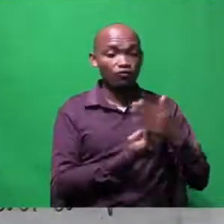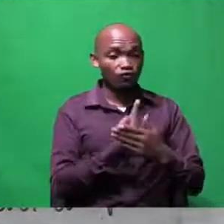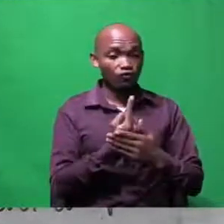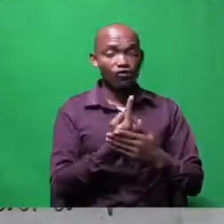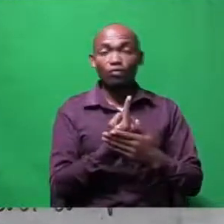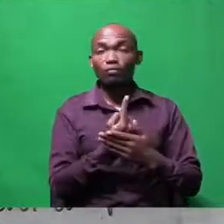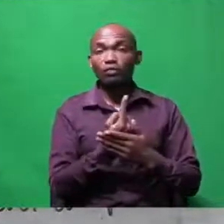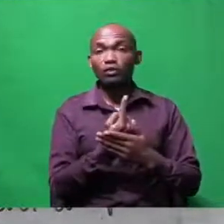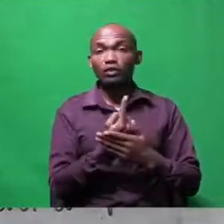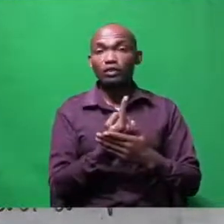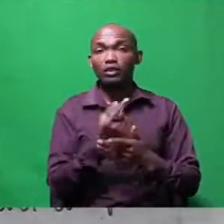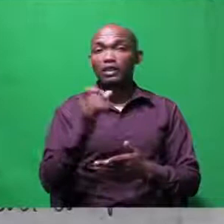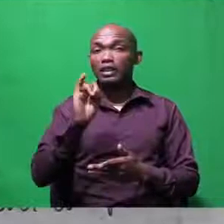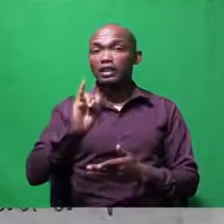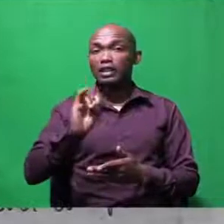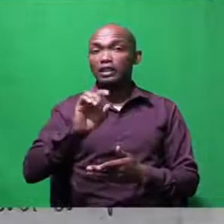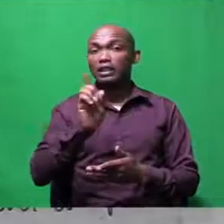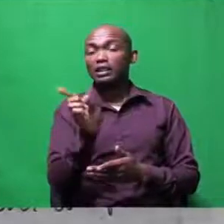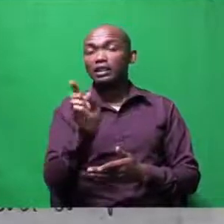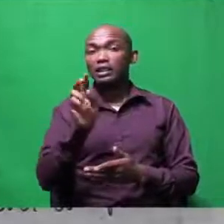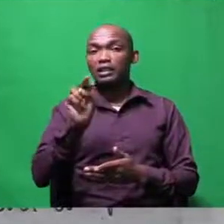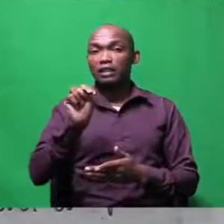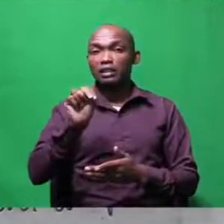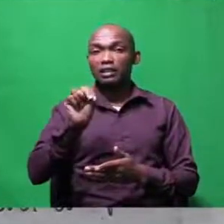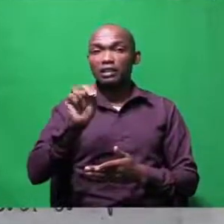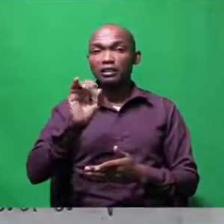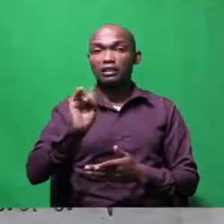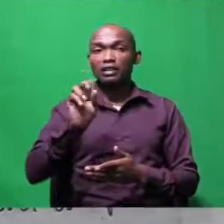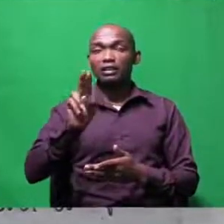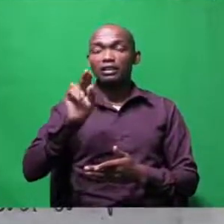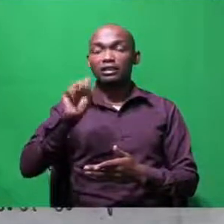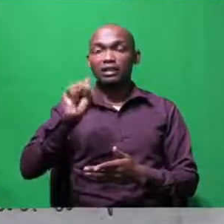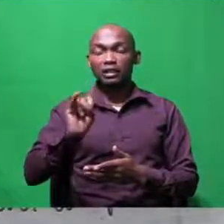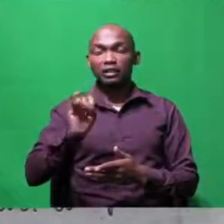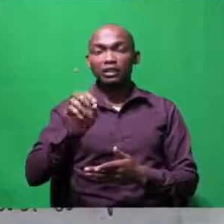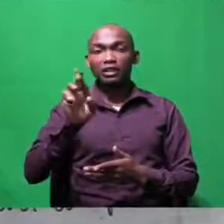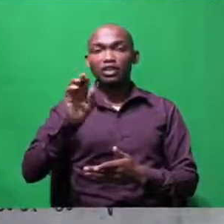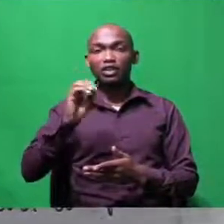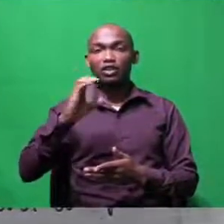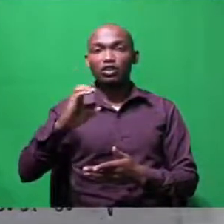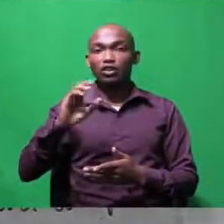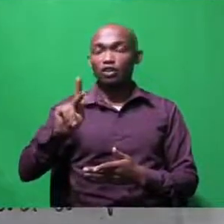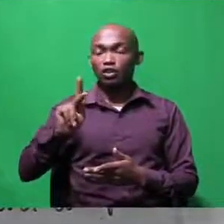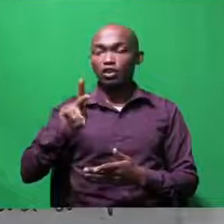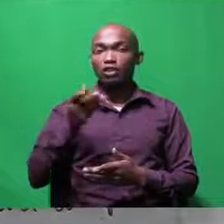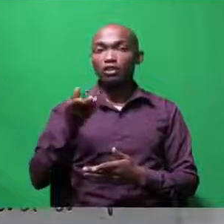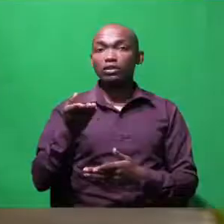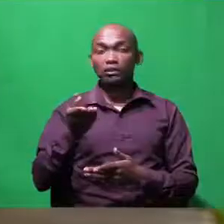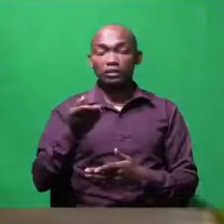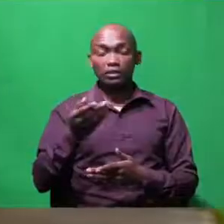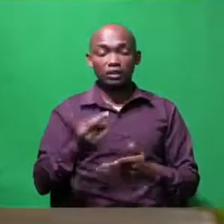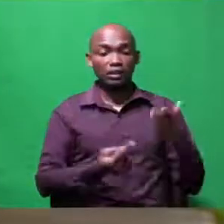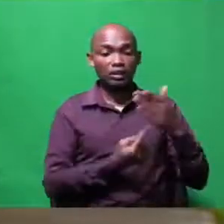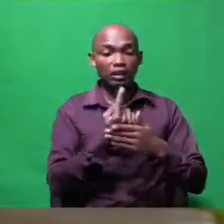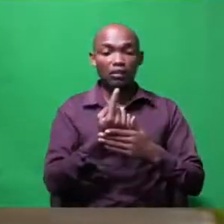from igneous rock. So we can say it's 99%. Nearly 1% is come from